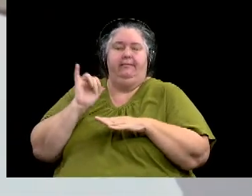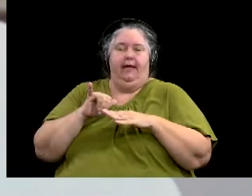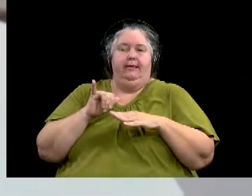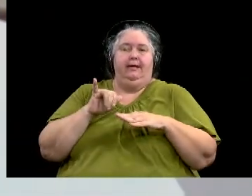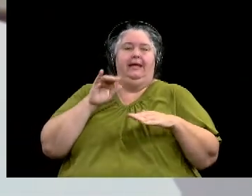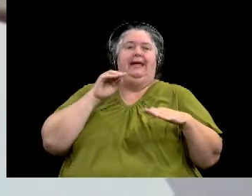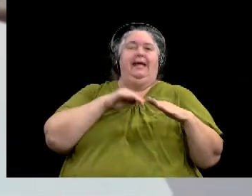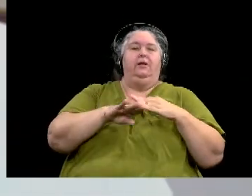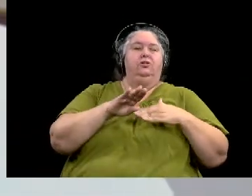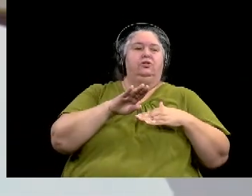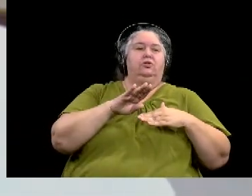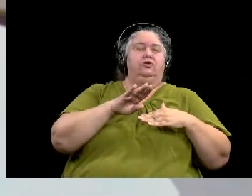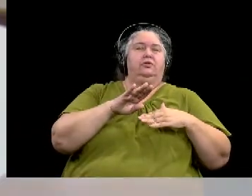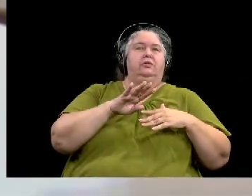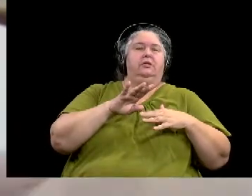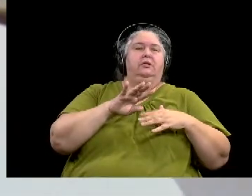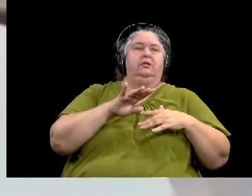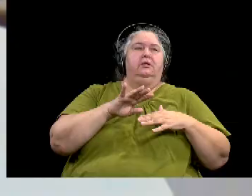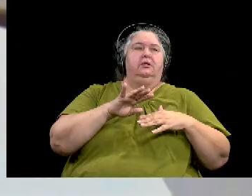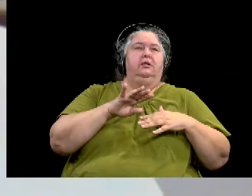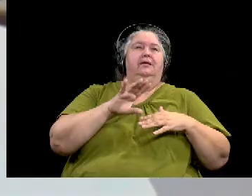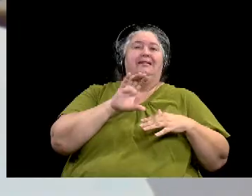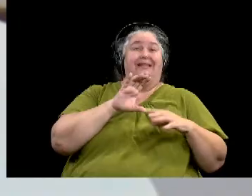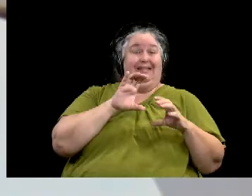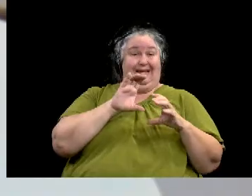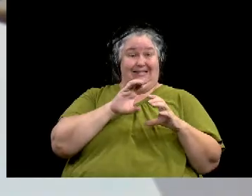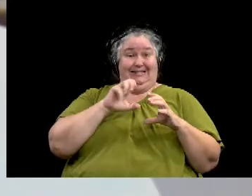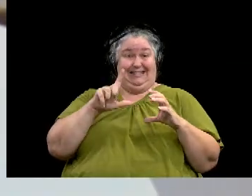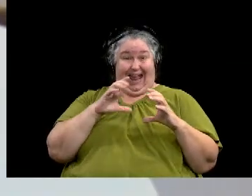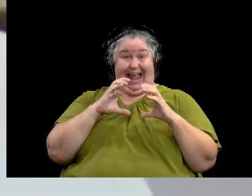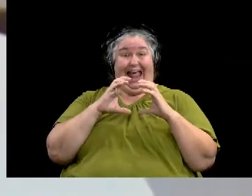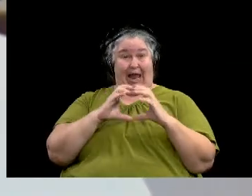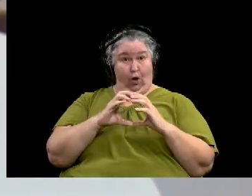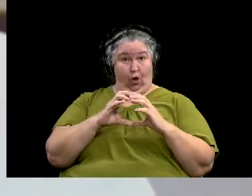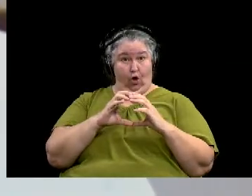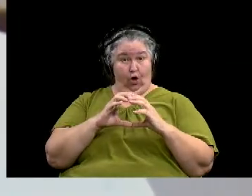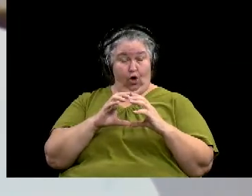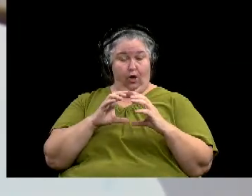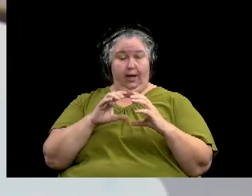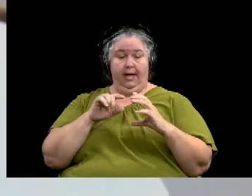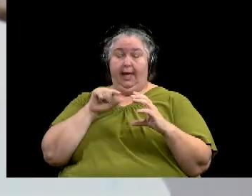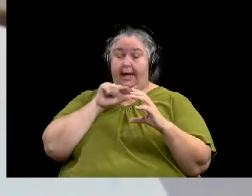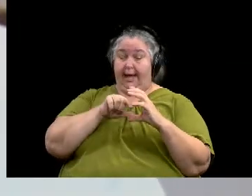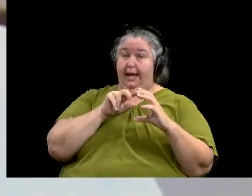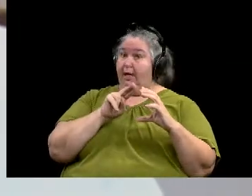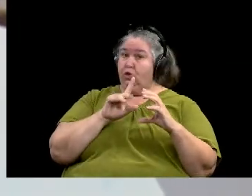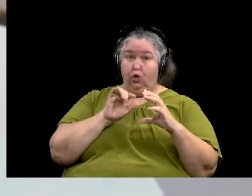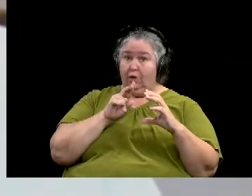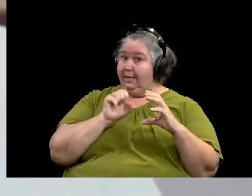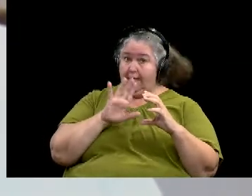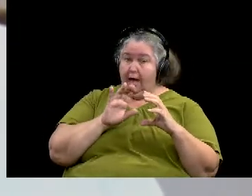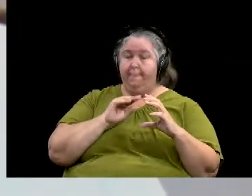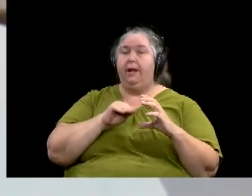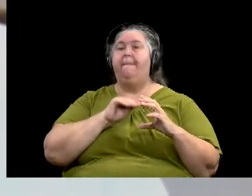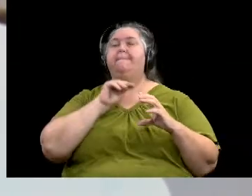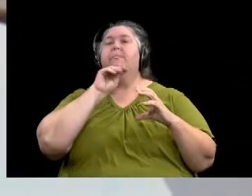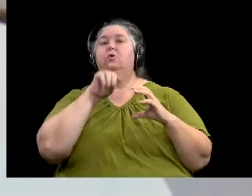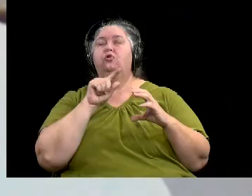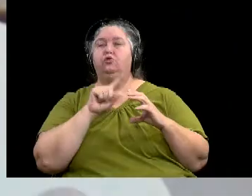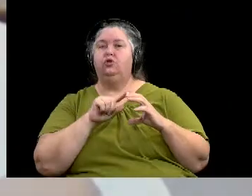cell. It hops on to our protein-making machinery called ribosomes, and it